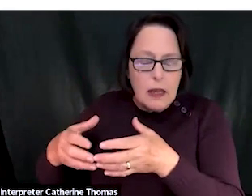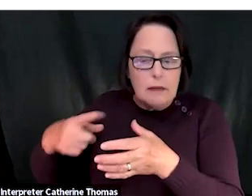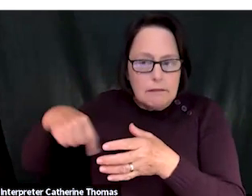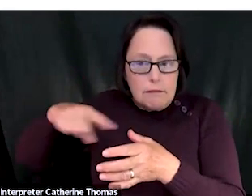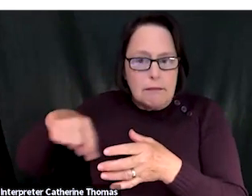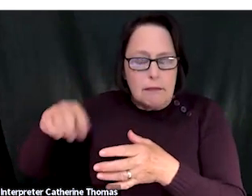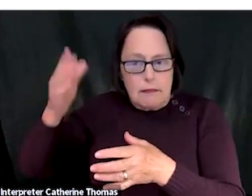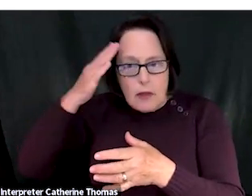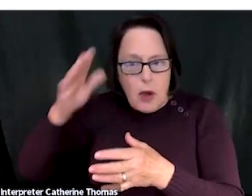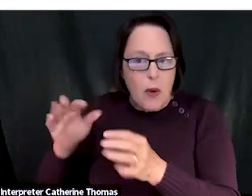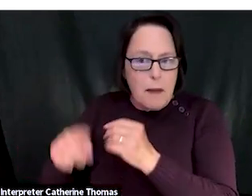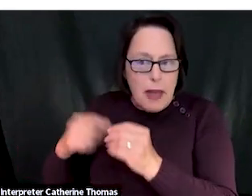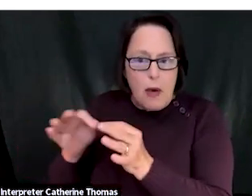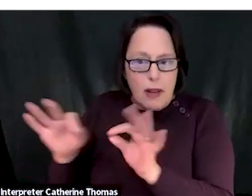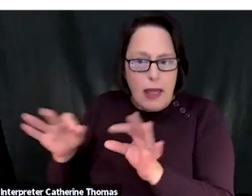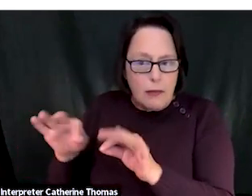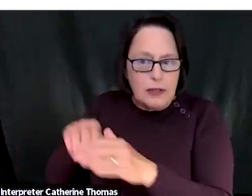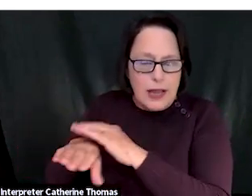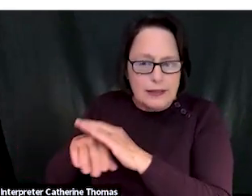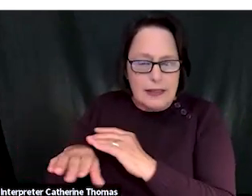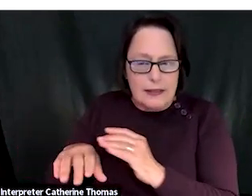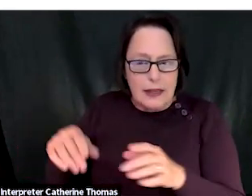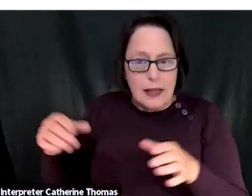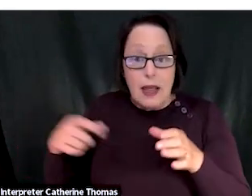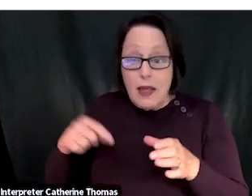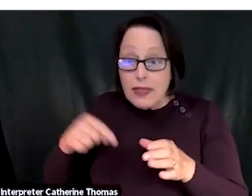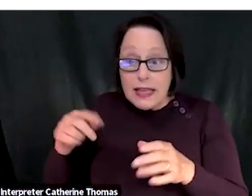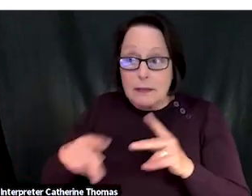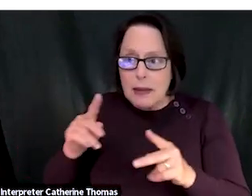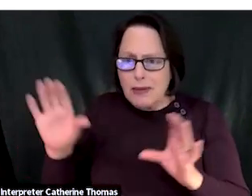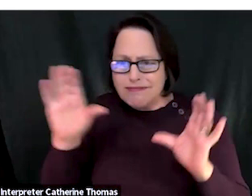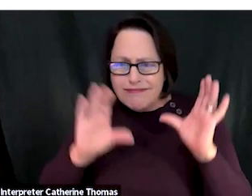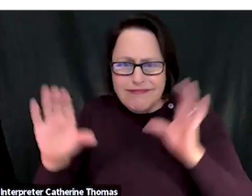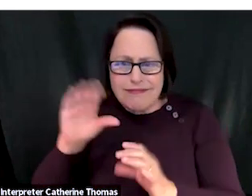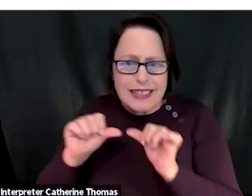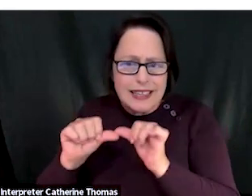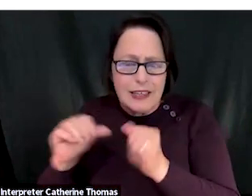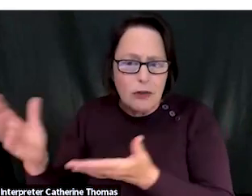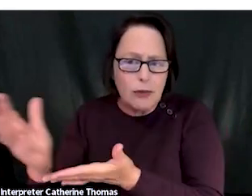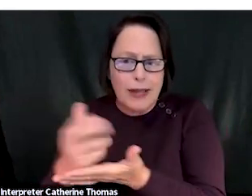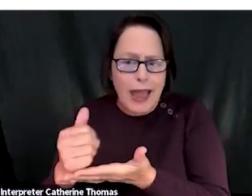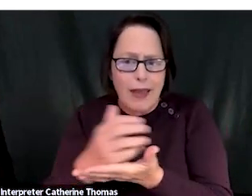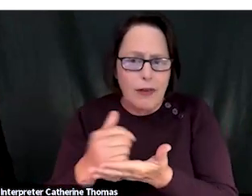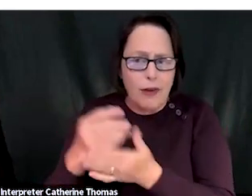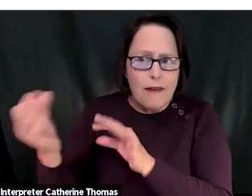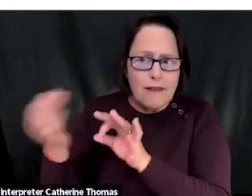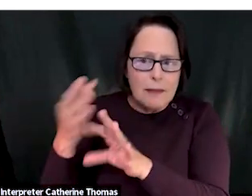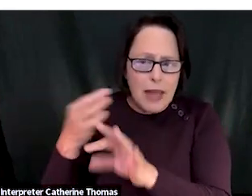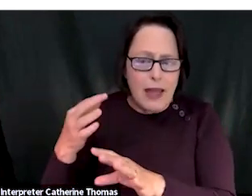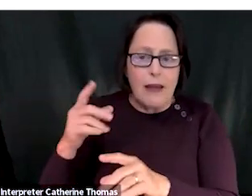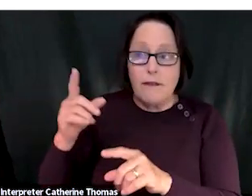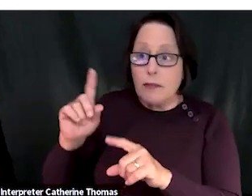access to continuously gather feedback from all different members within